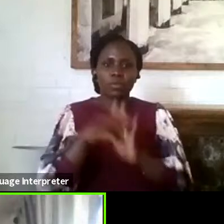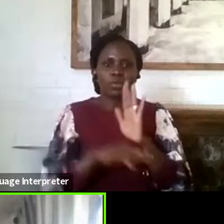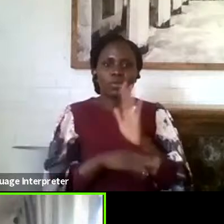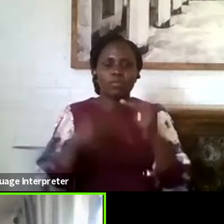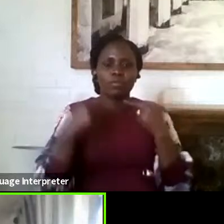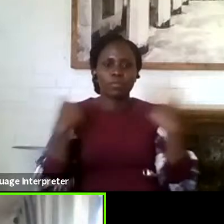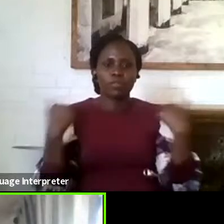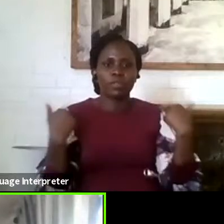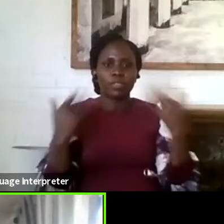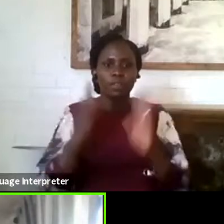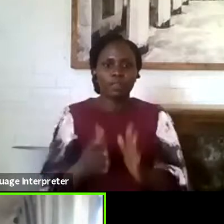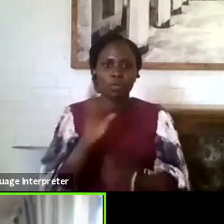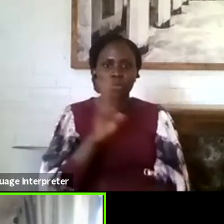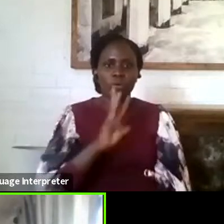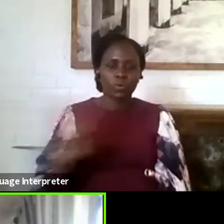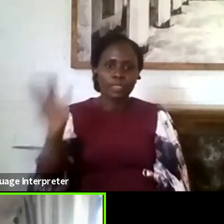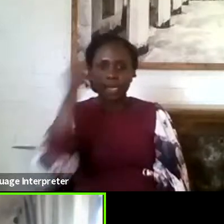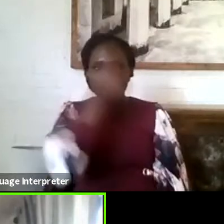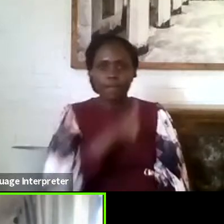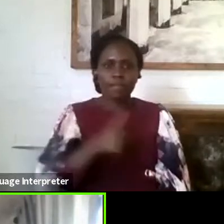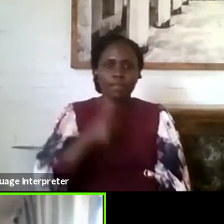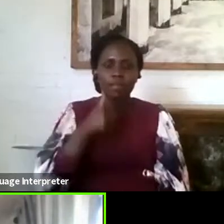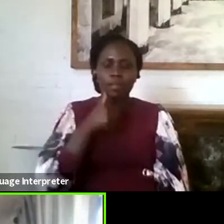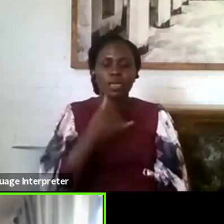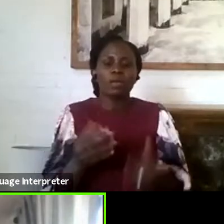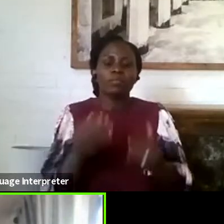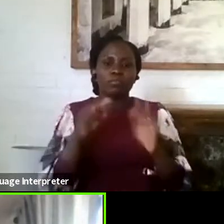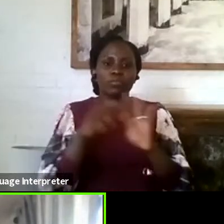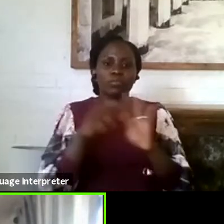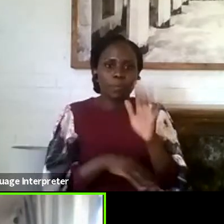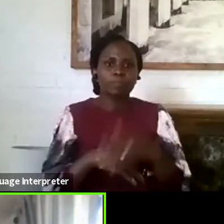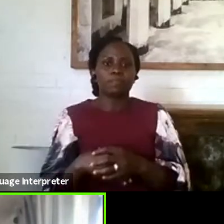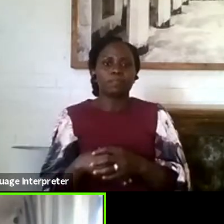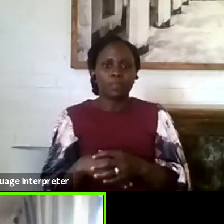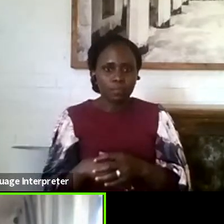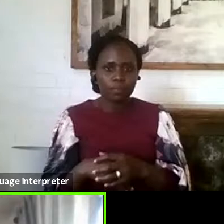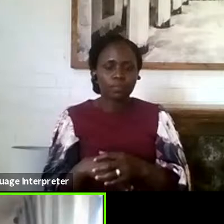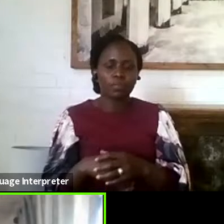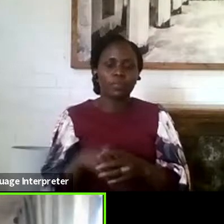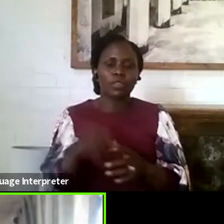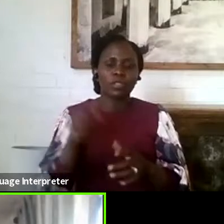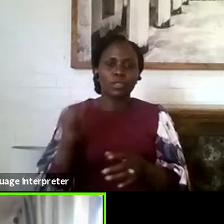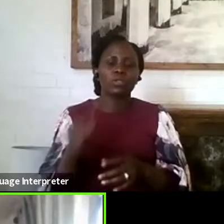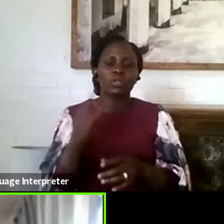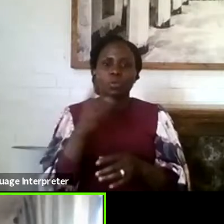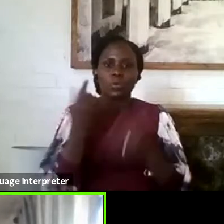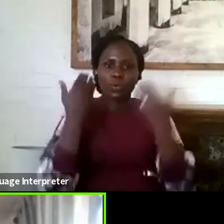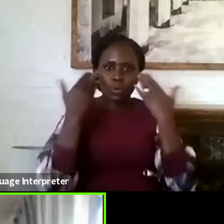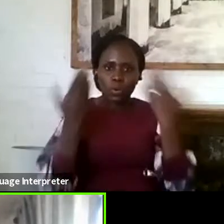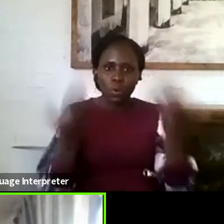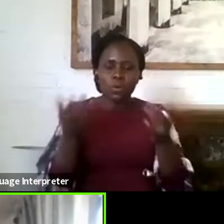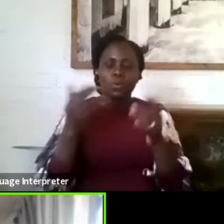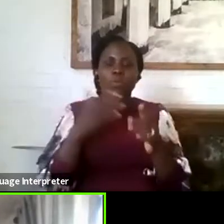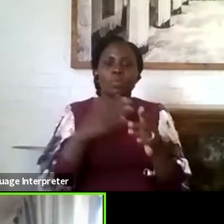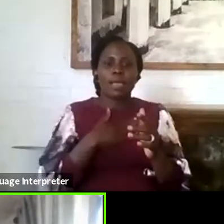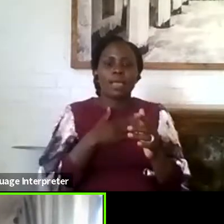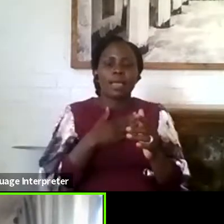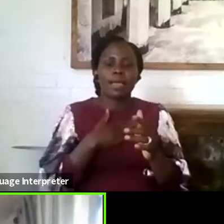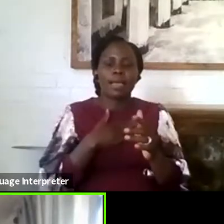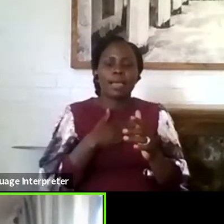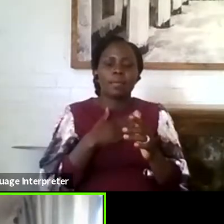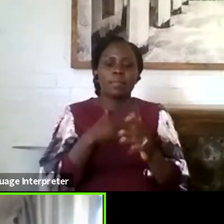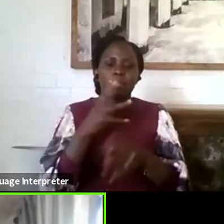Africa at Paradigm Initiative. And for those of you who do not know Paradigm Initiative, we are a social enterprise